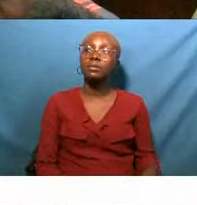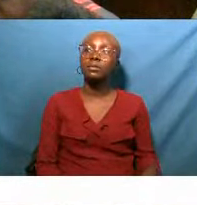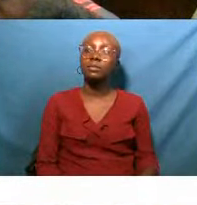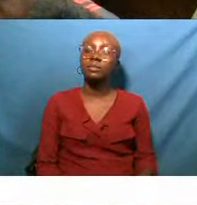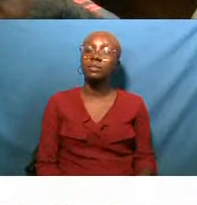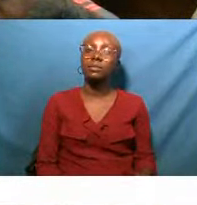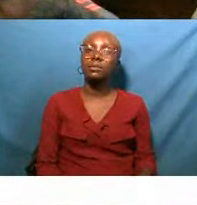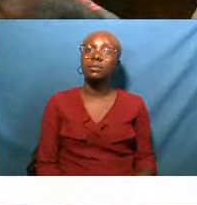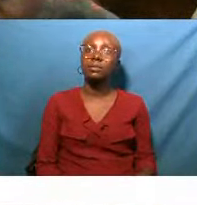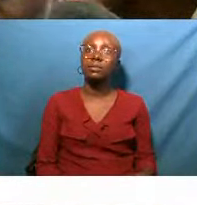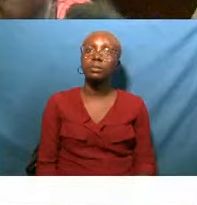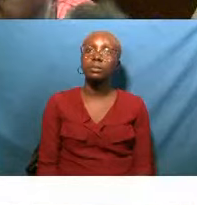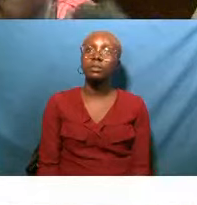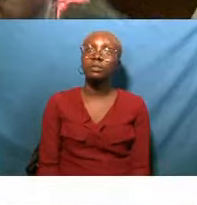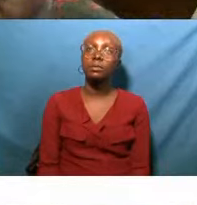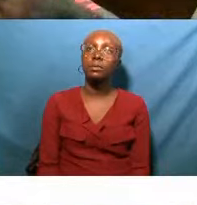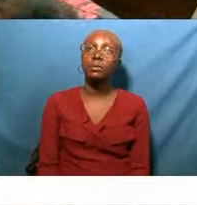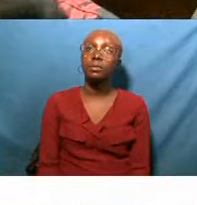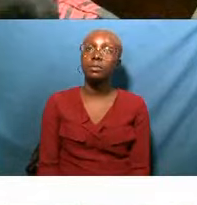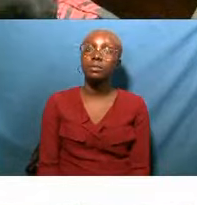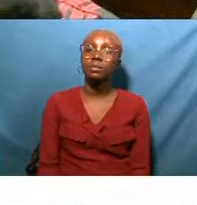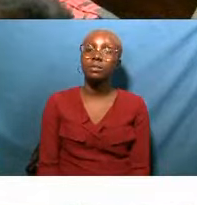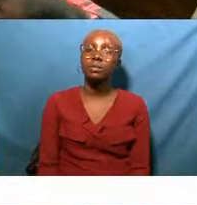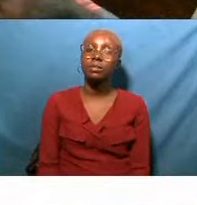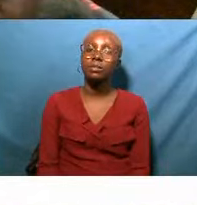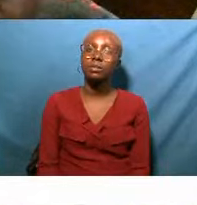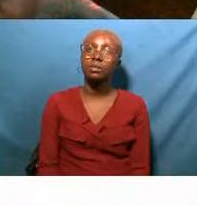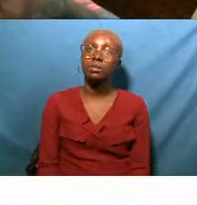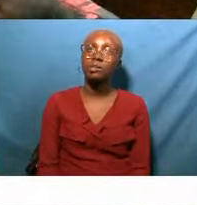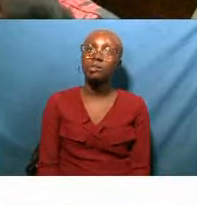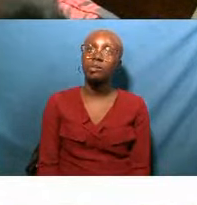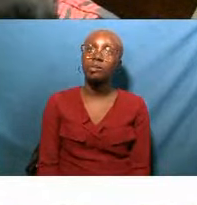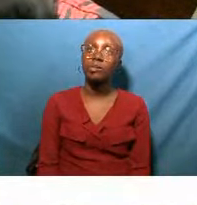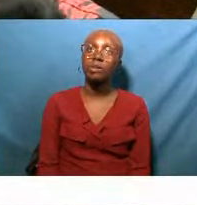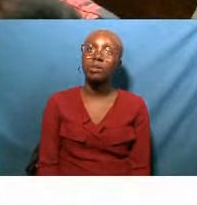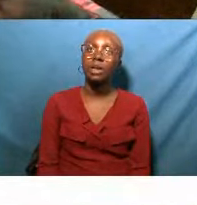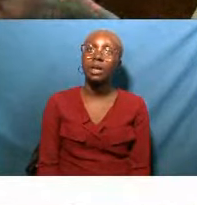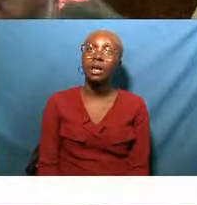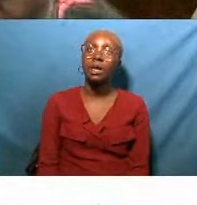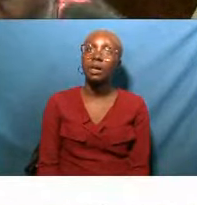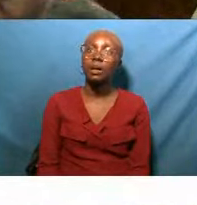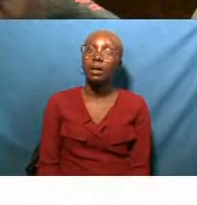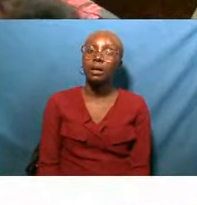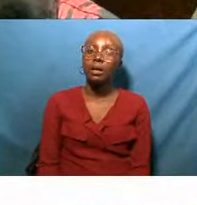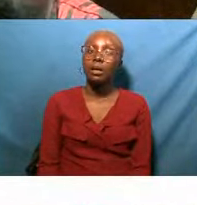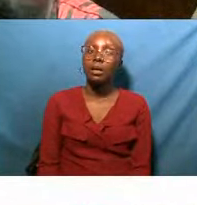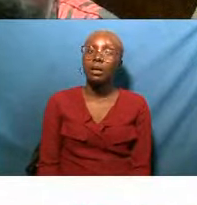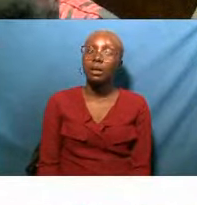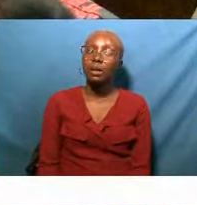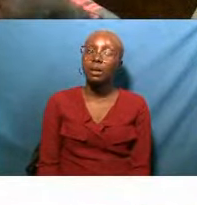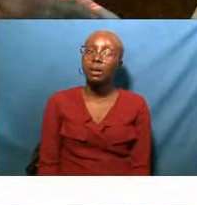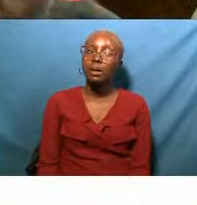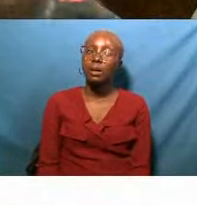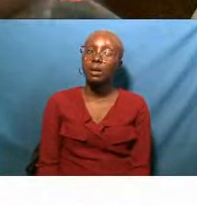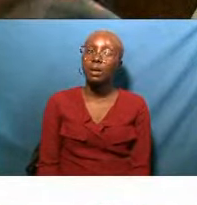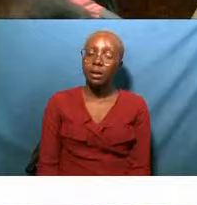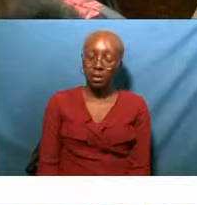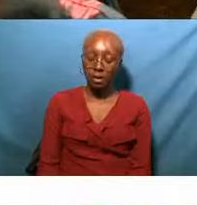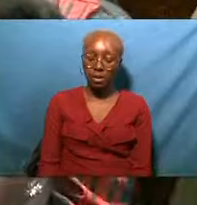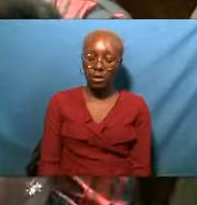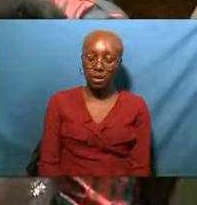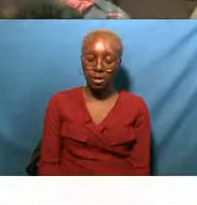In Christ alone, my hope is found. He is my light,